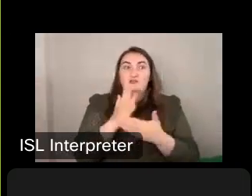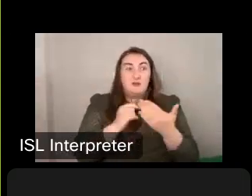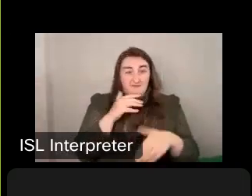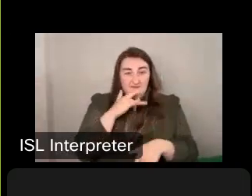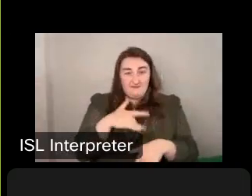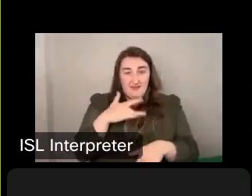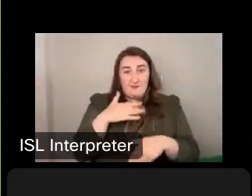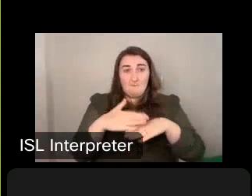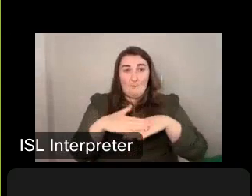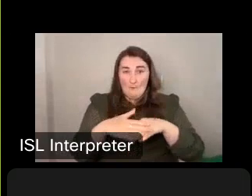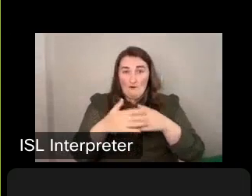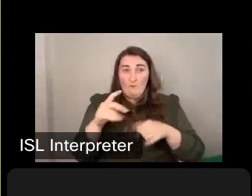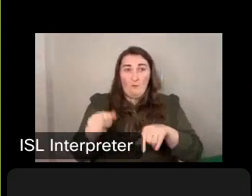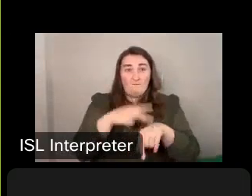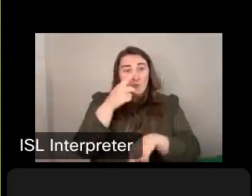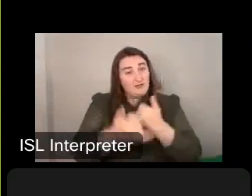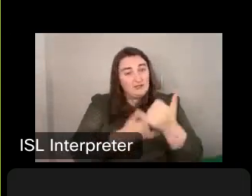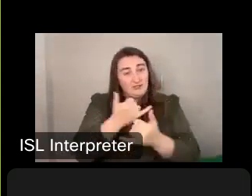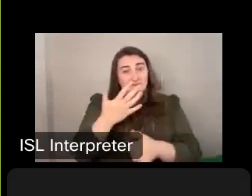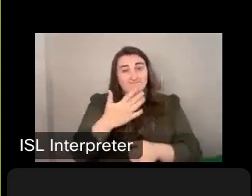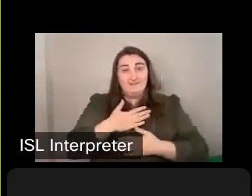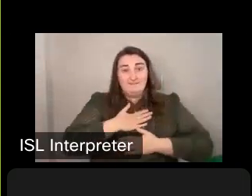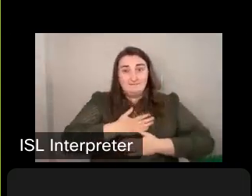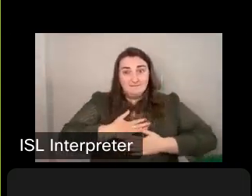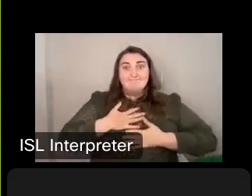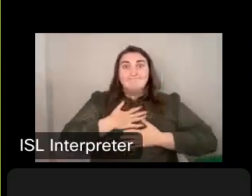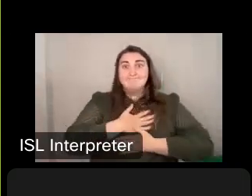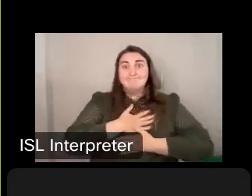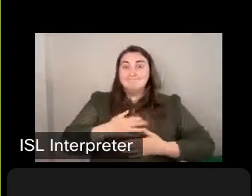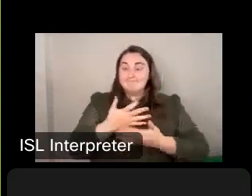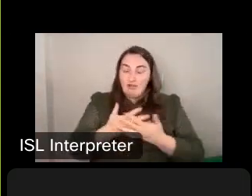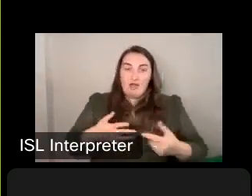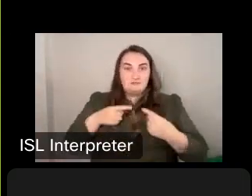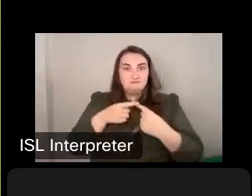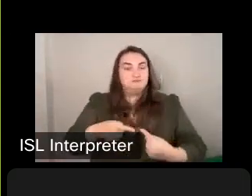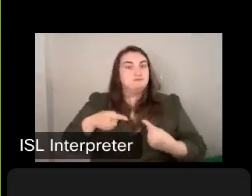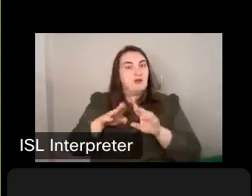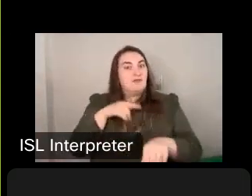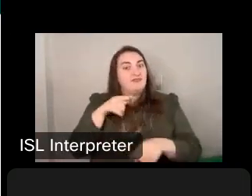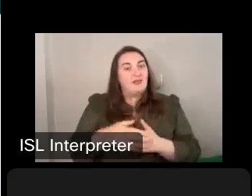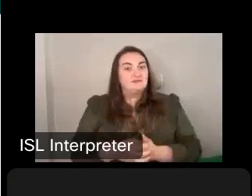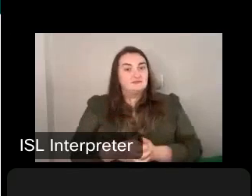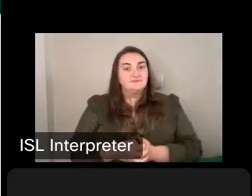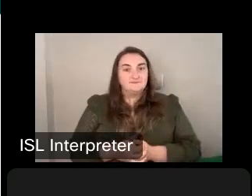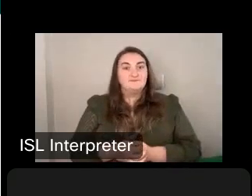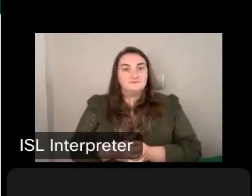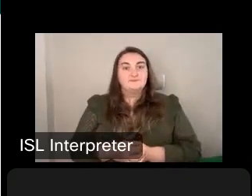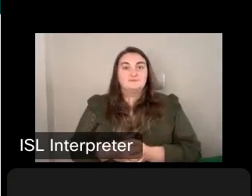continuous, lasting for over a year, and really having quite a lot of difficulties around this. Next slide,